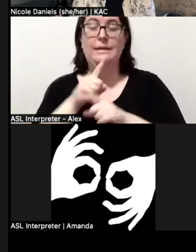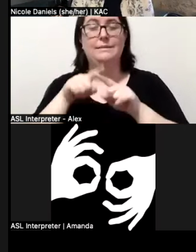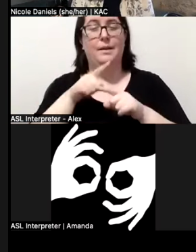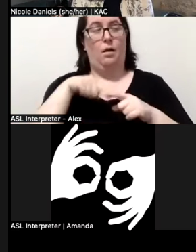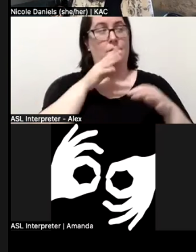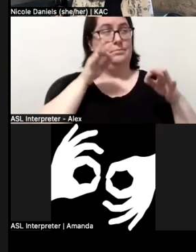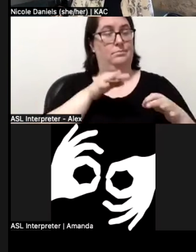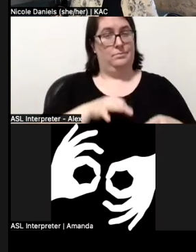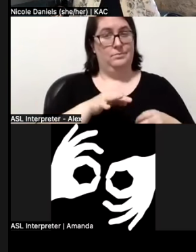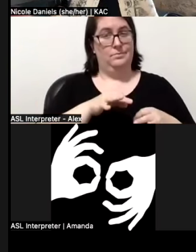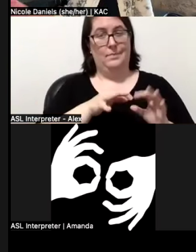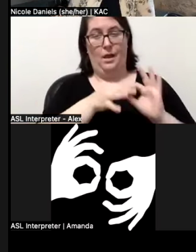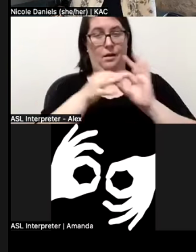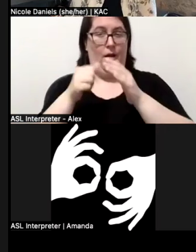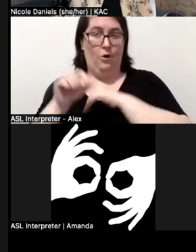provisions outlined in the framework.